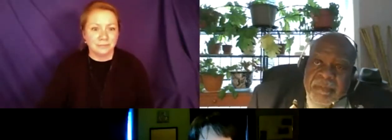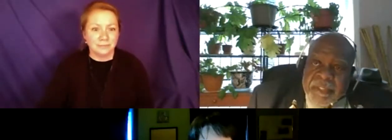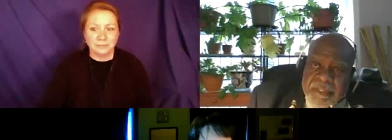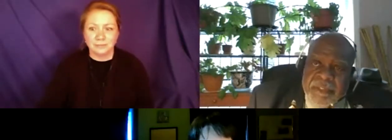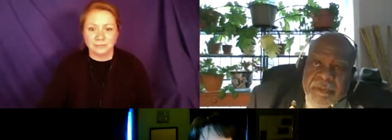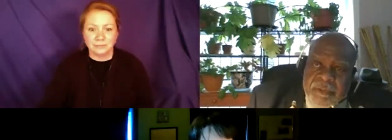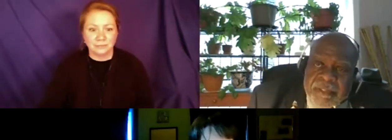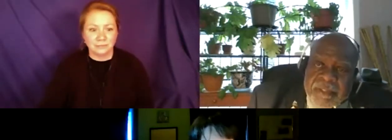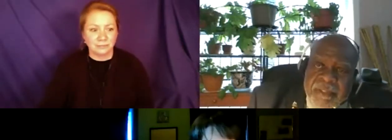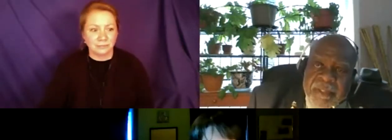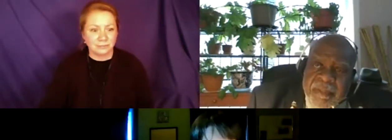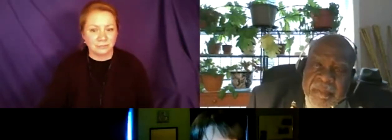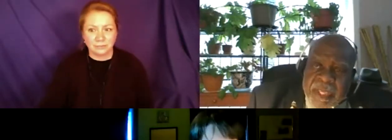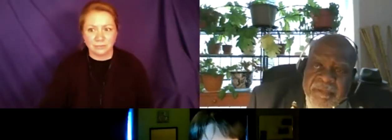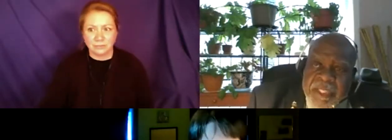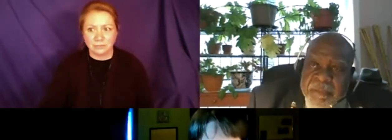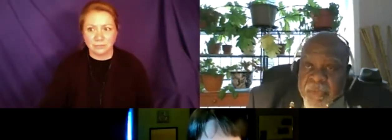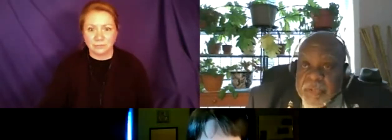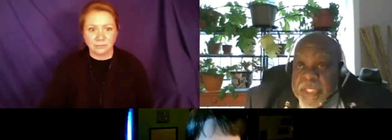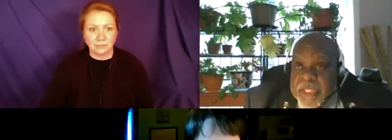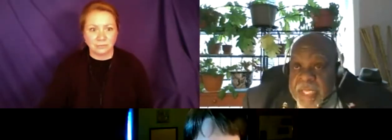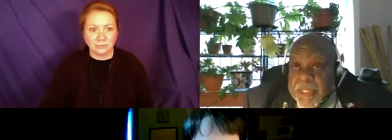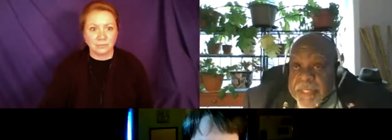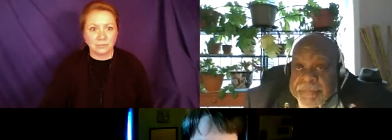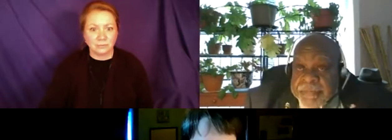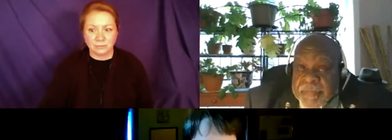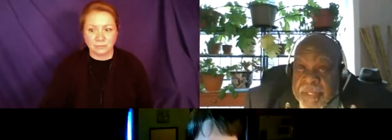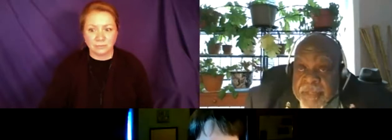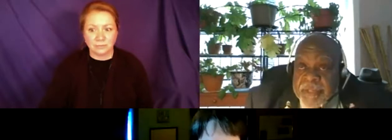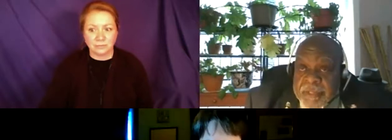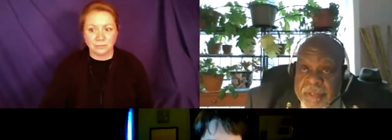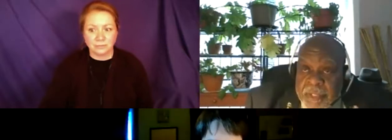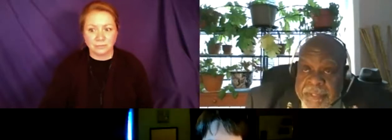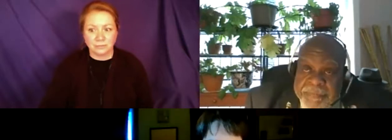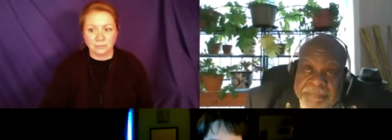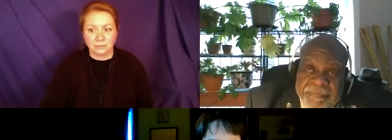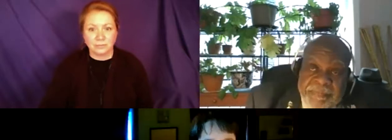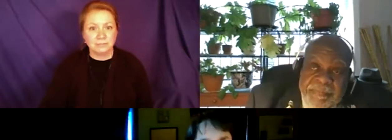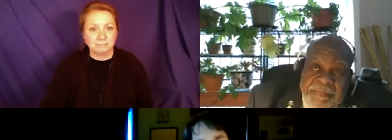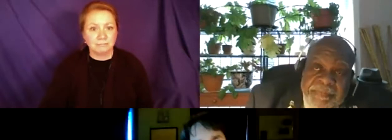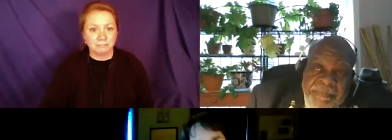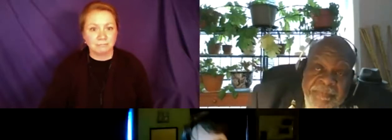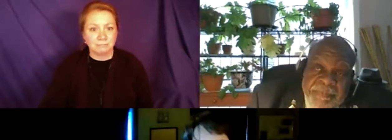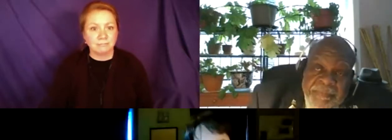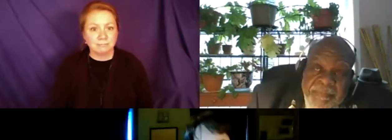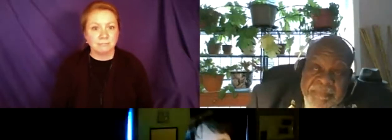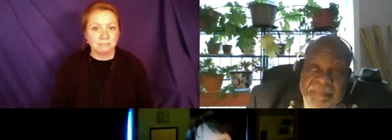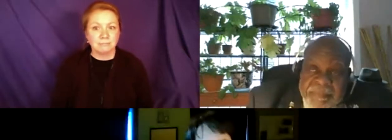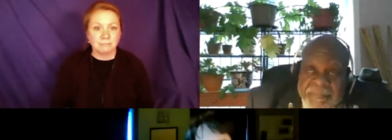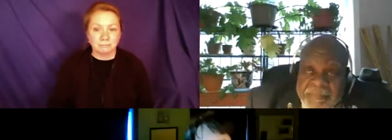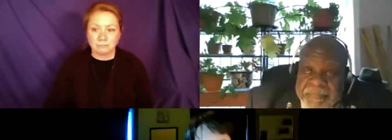perfectly, but at least addressed. But we have to keep approaching it that way. Just a thought. Well, I'll tell you,